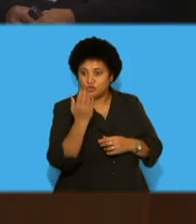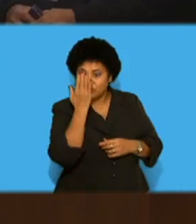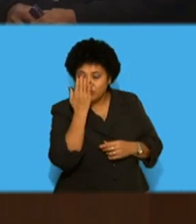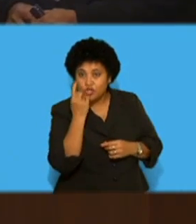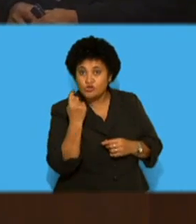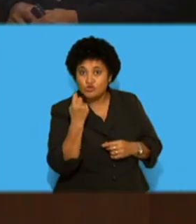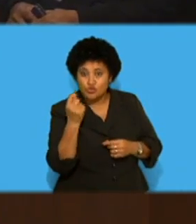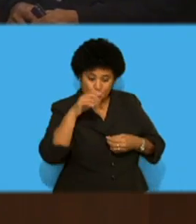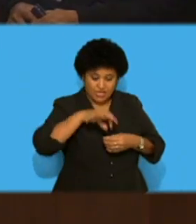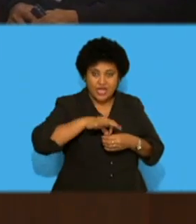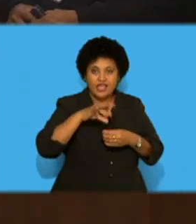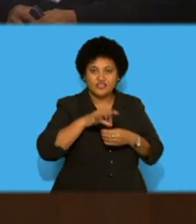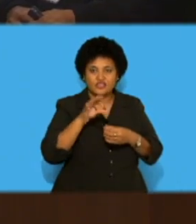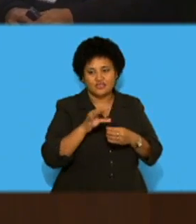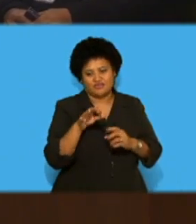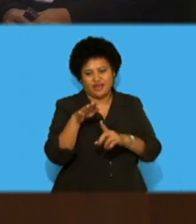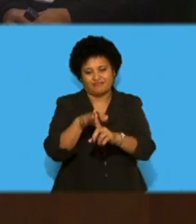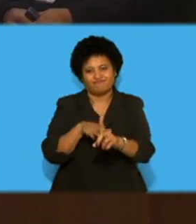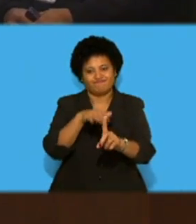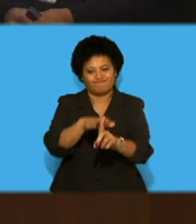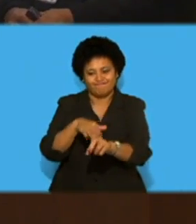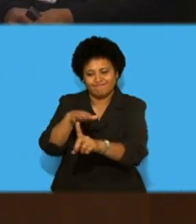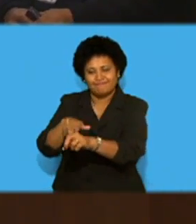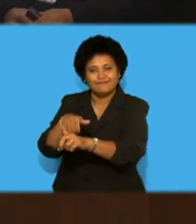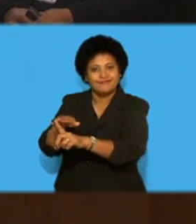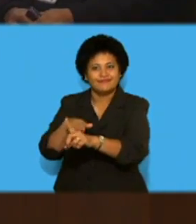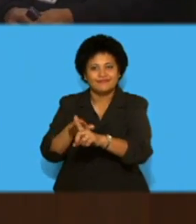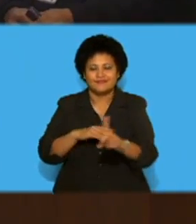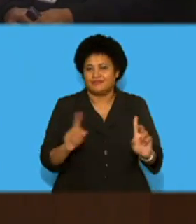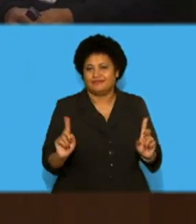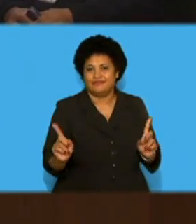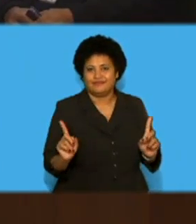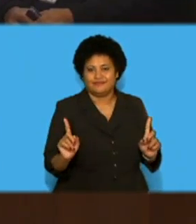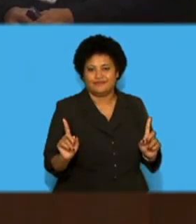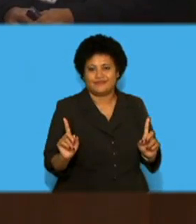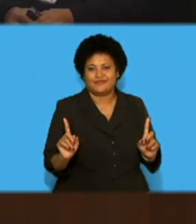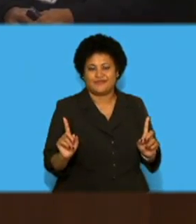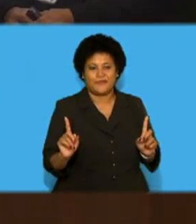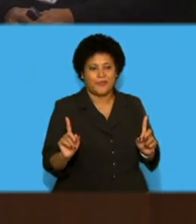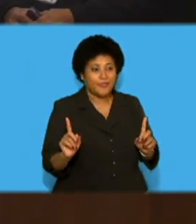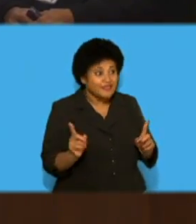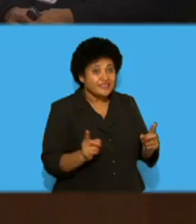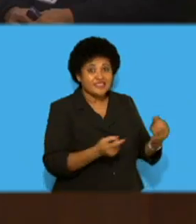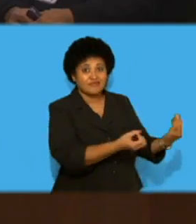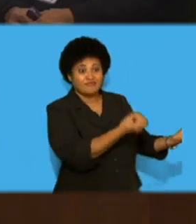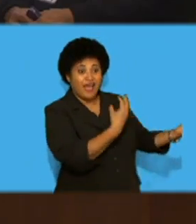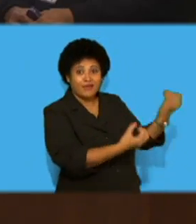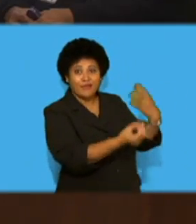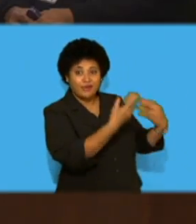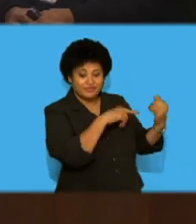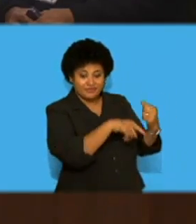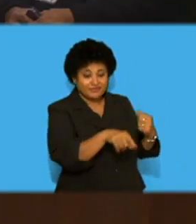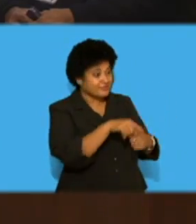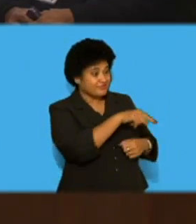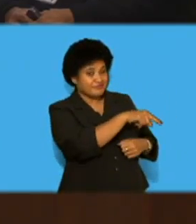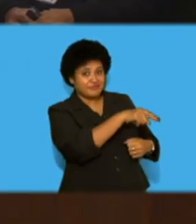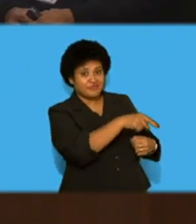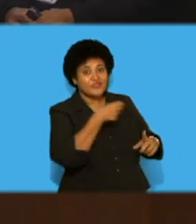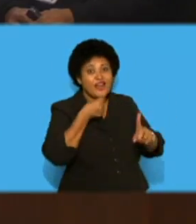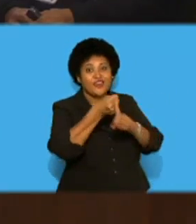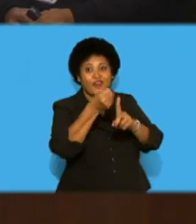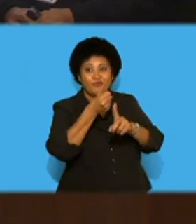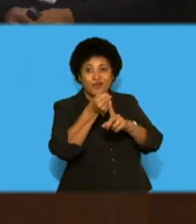corner. That's what's happening. You see, these guys have started campaigning already. They're on the